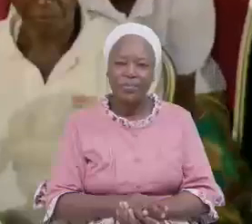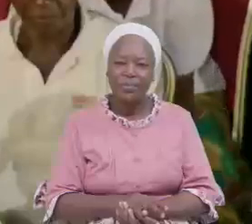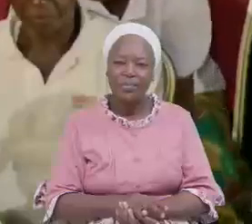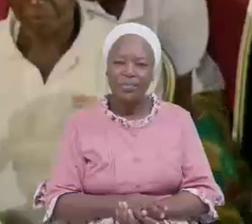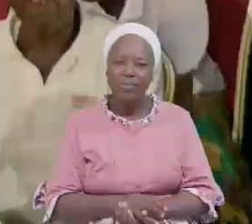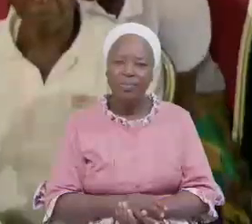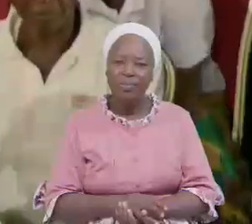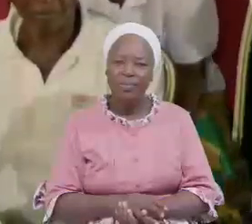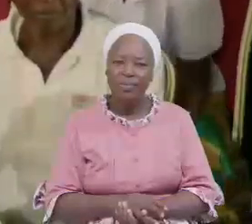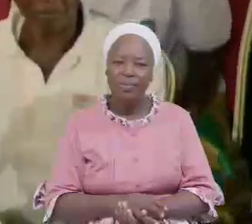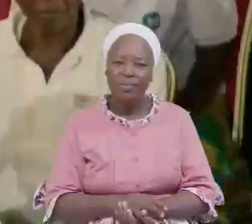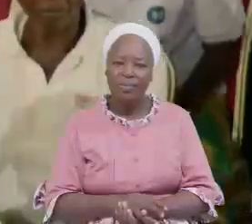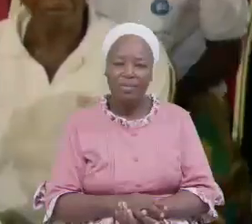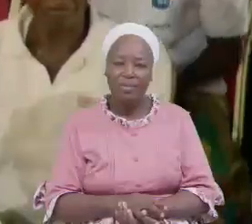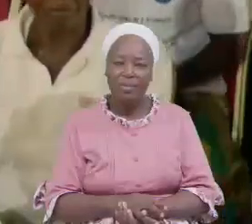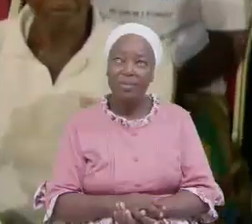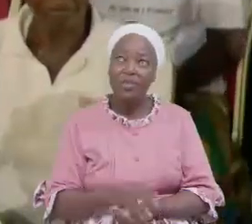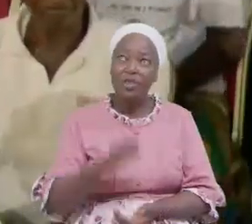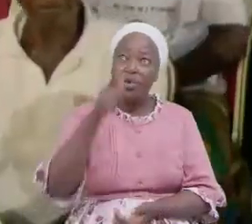He never fails.